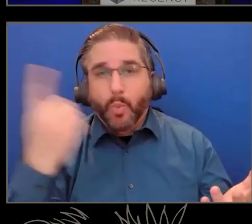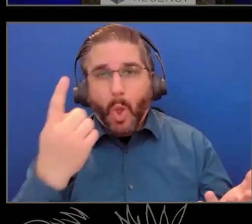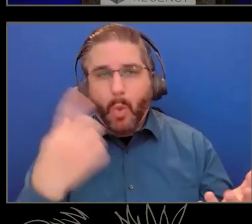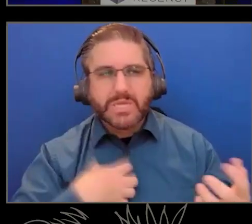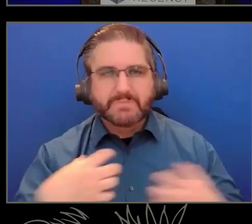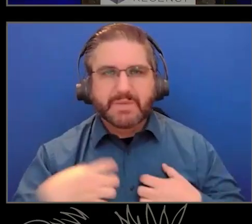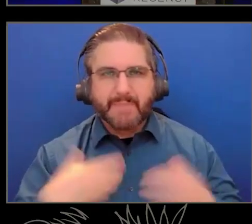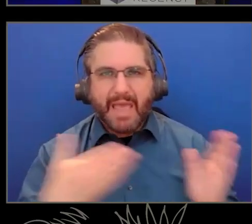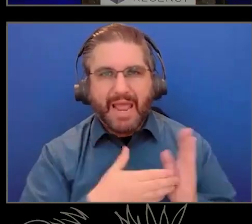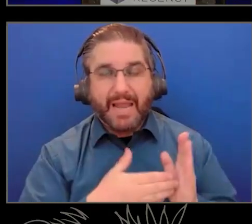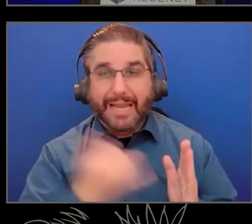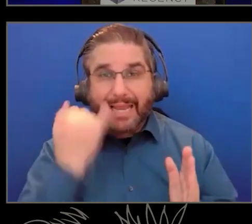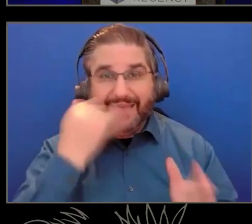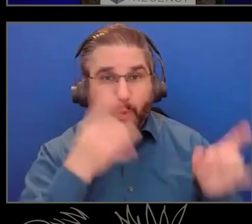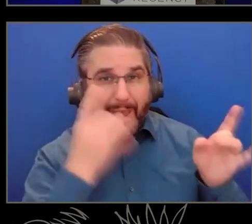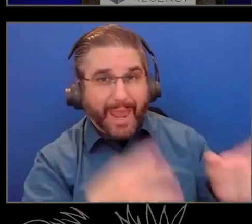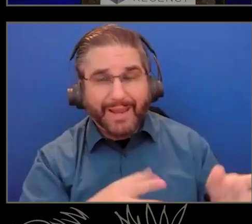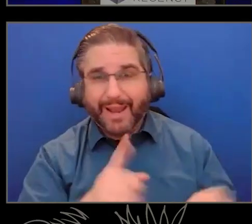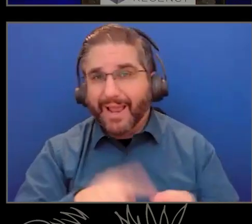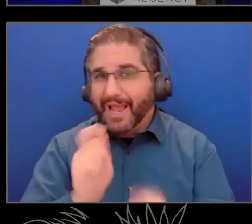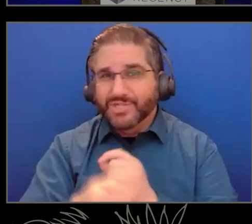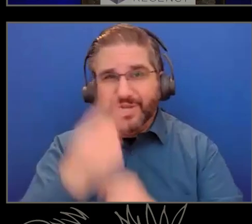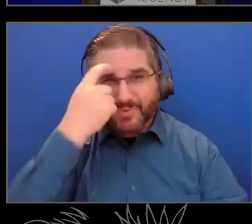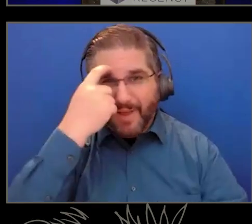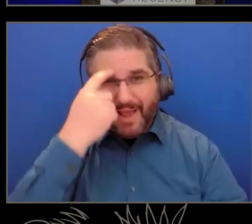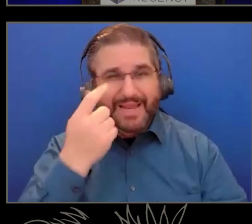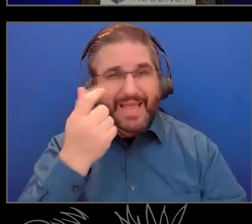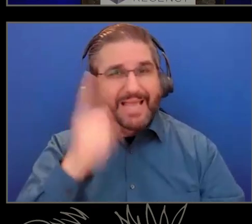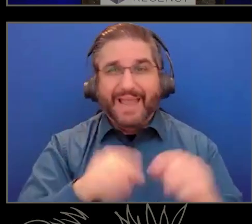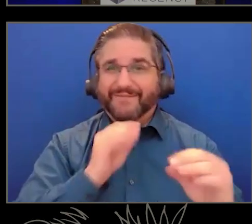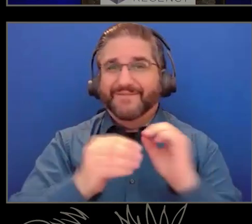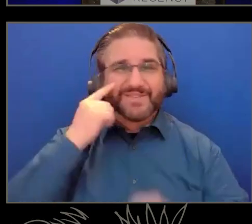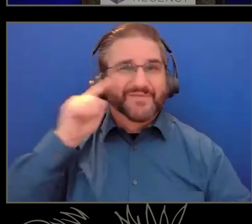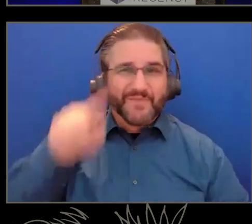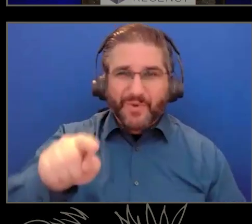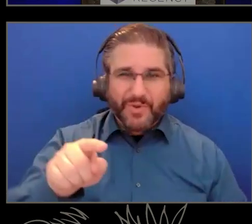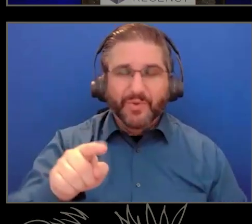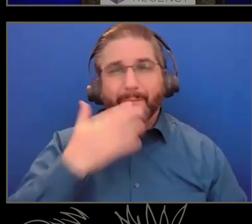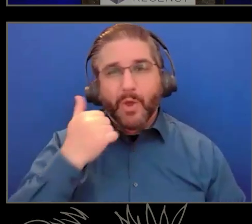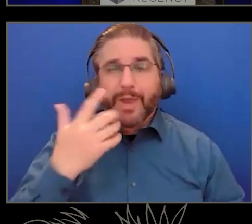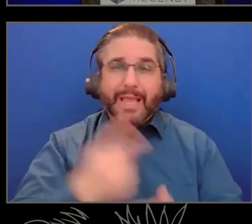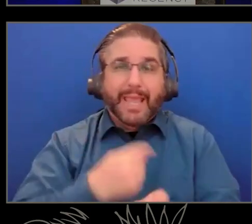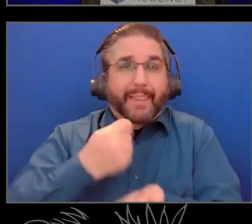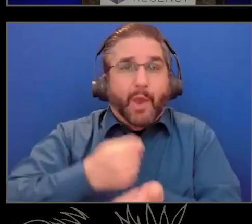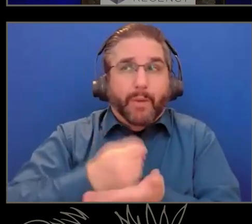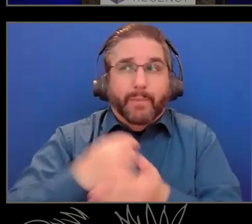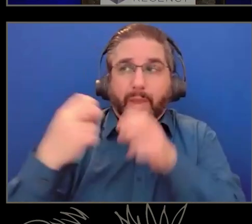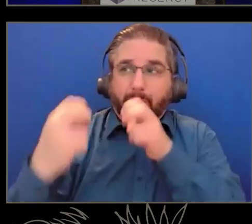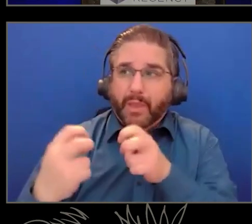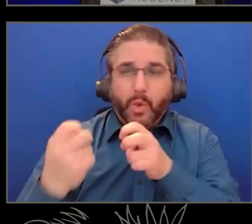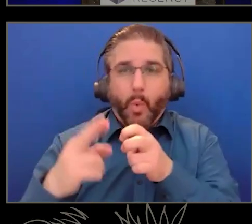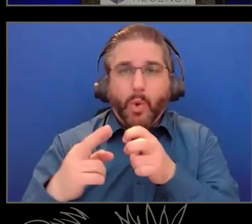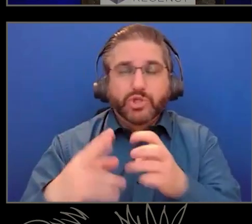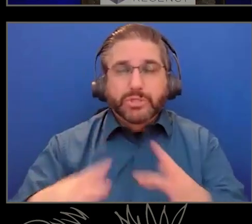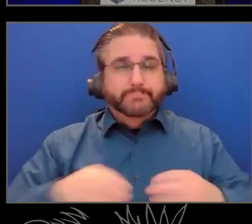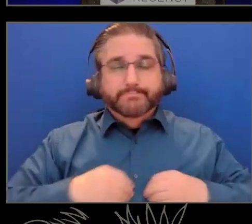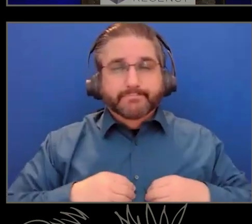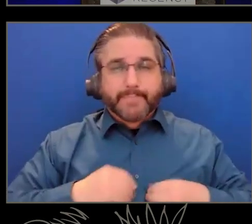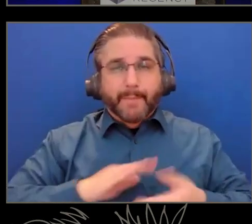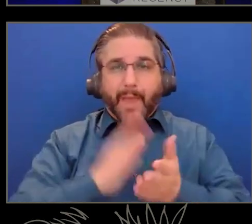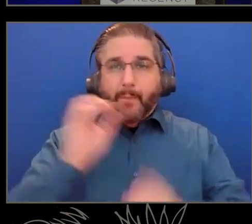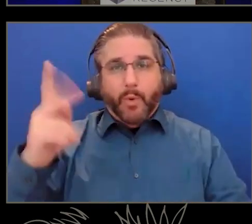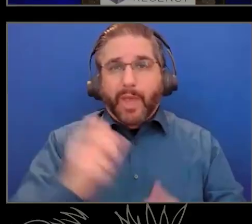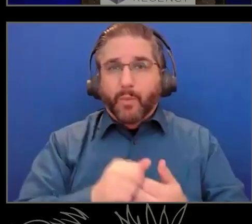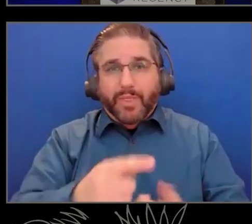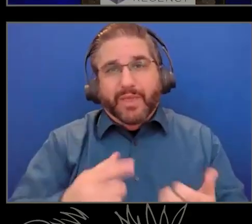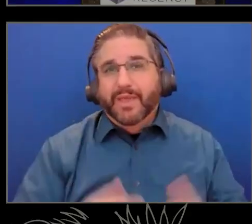it, that's not going to change. No one's ever going to fix it for you. Either get therapy or just be OK with it. I don't know. But it's a